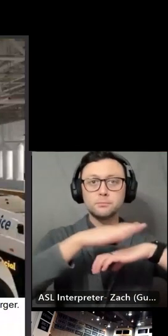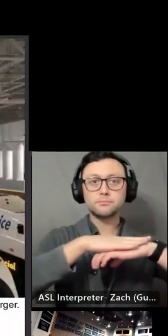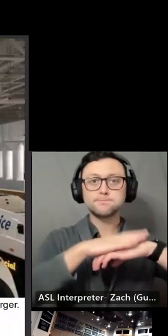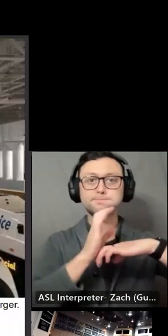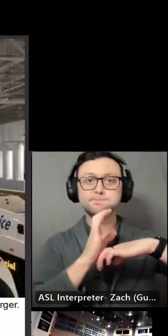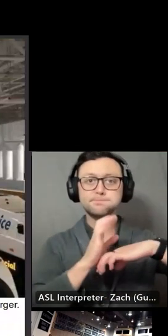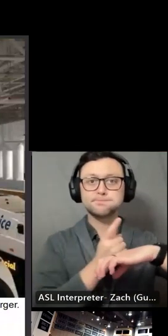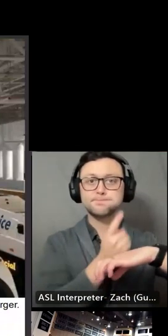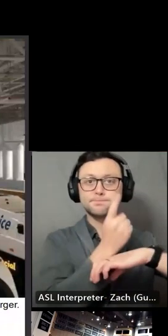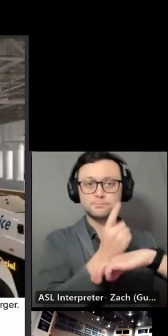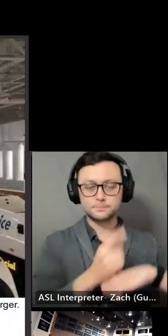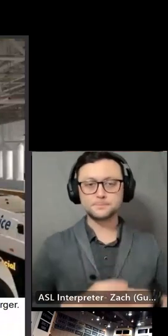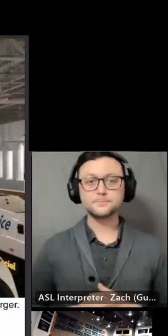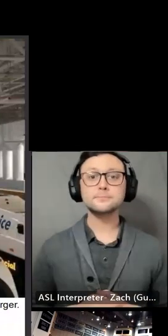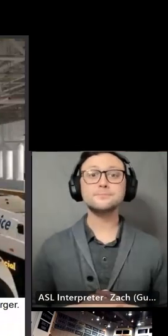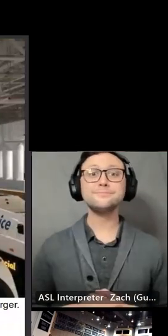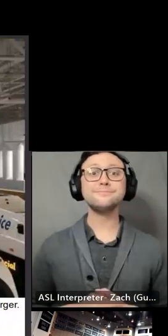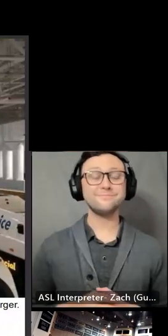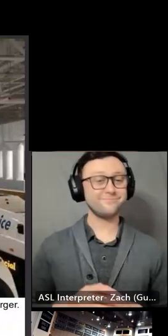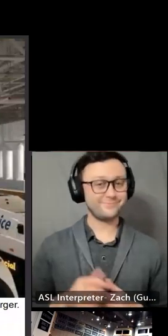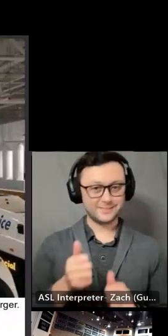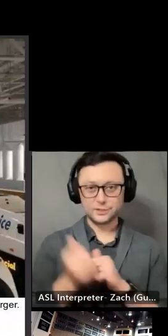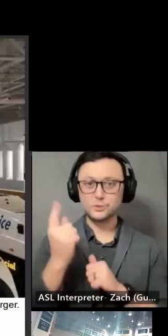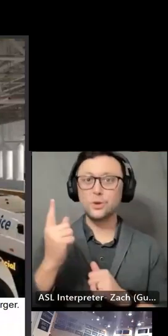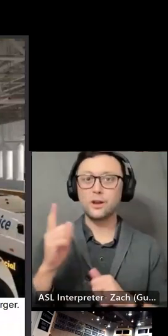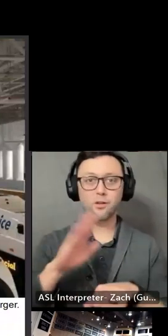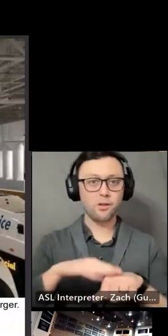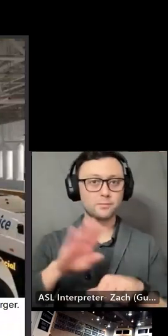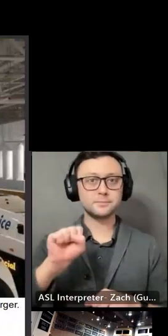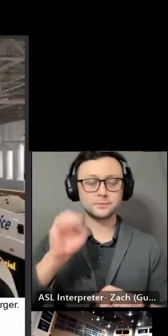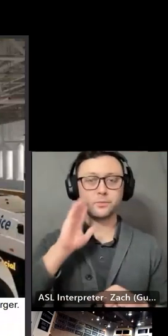every bus parking spot. And we are using